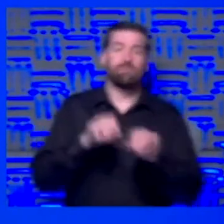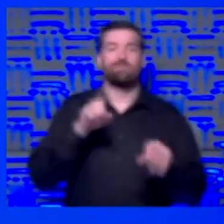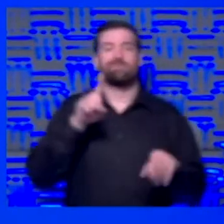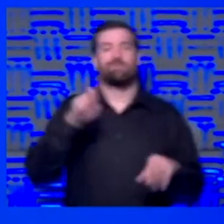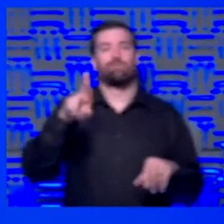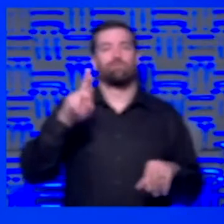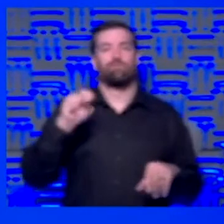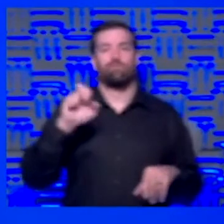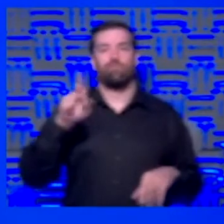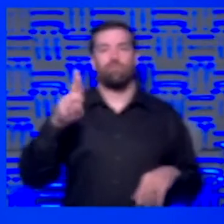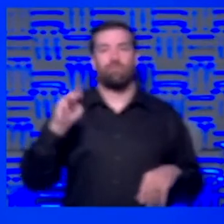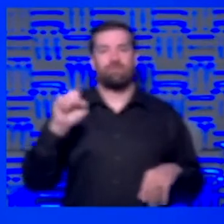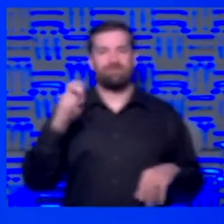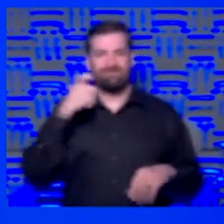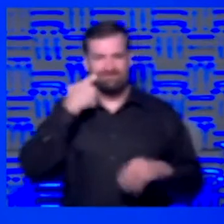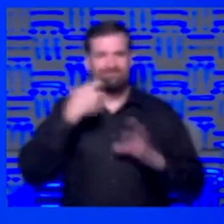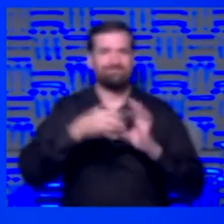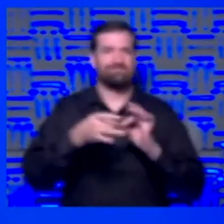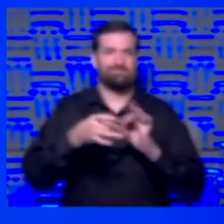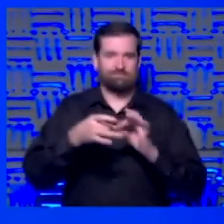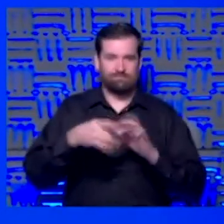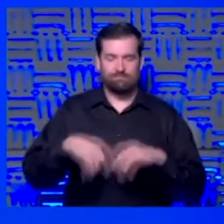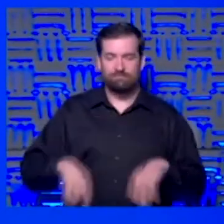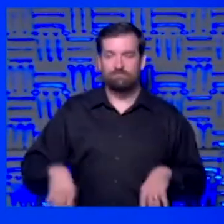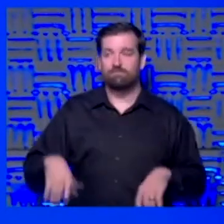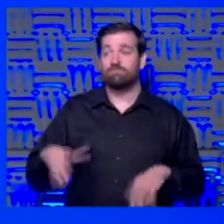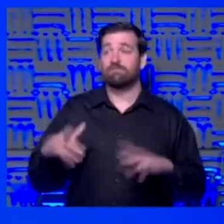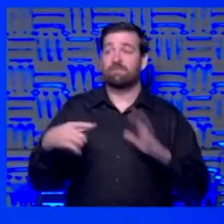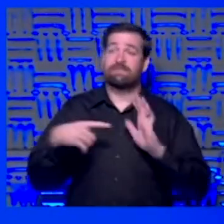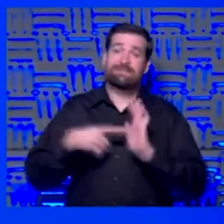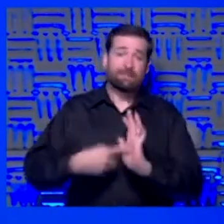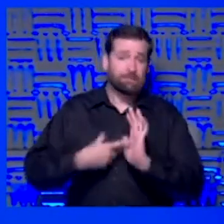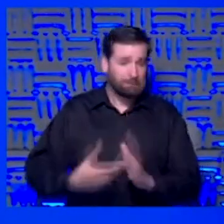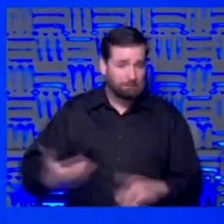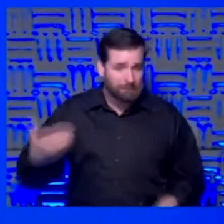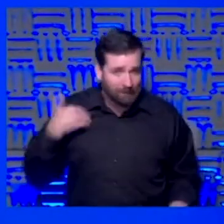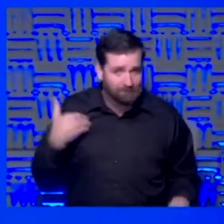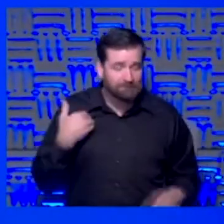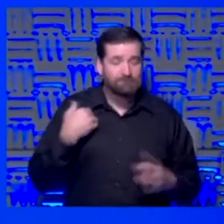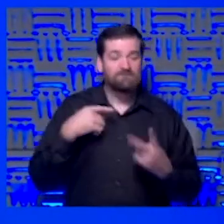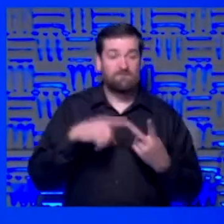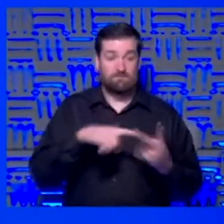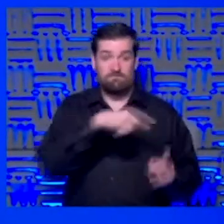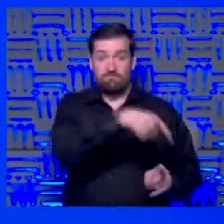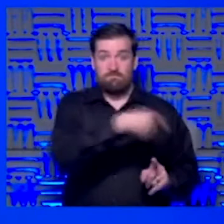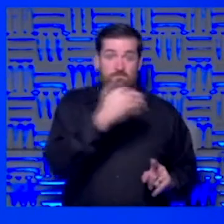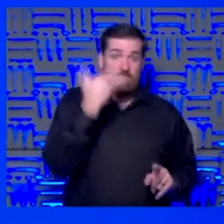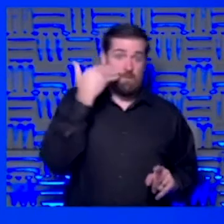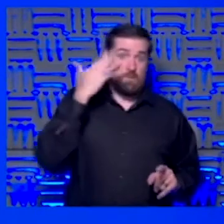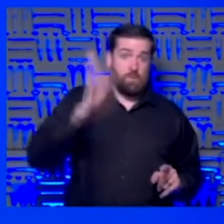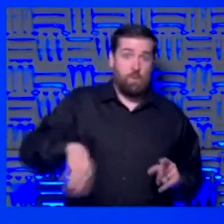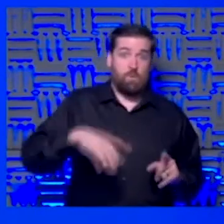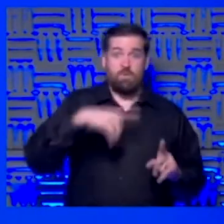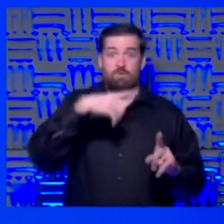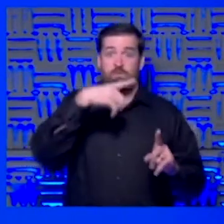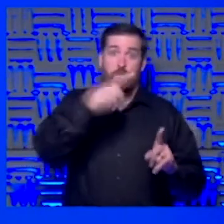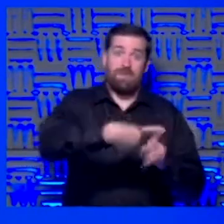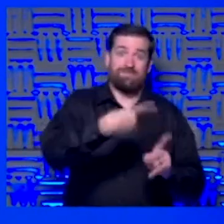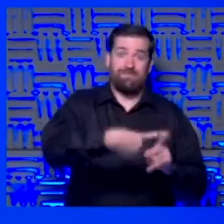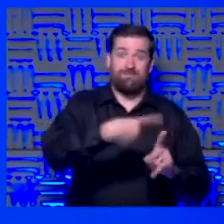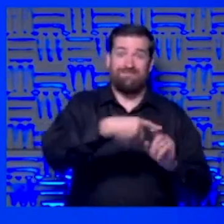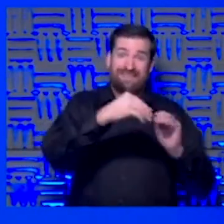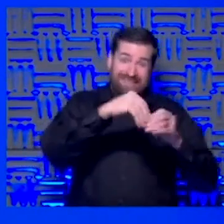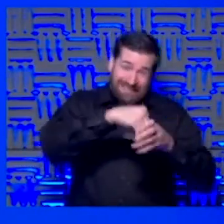just talked about that. I think with the symptoms and with a known positive test in the school or in the